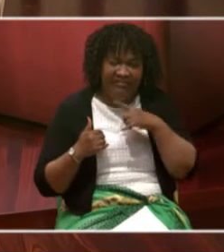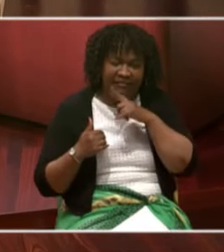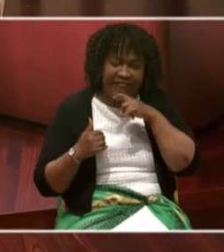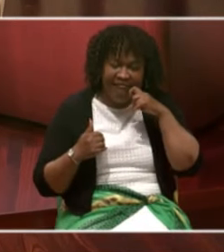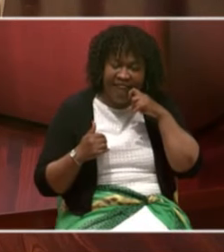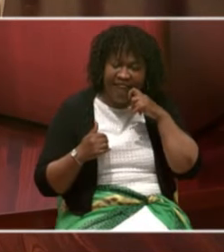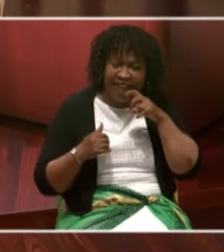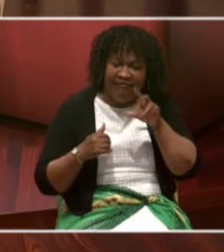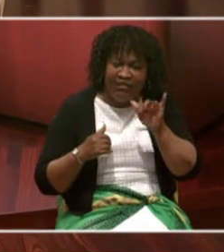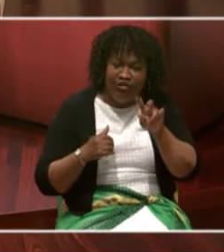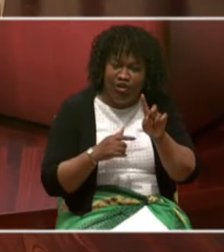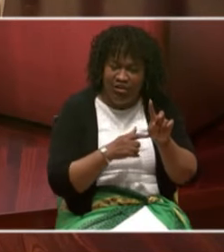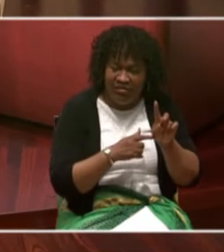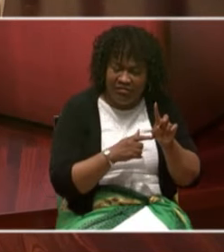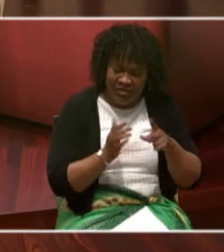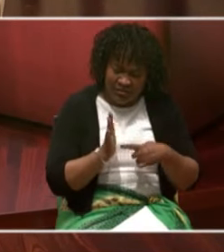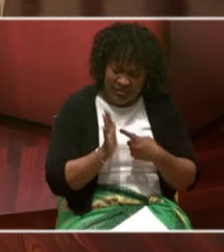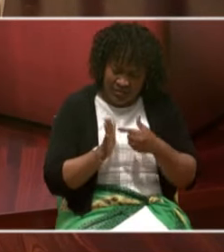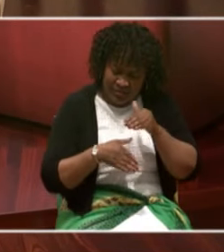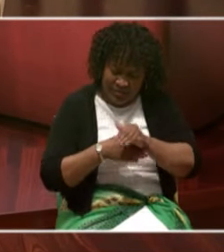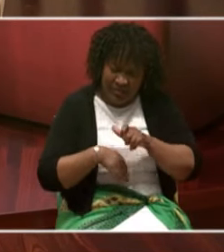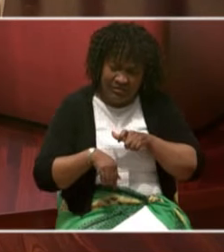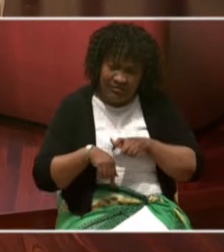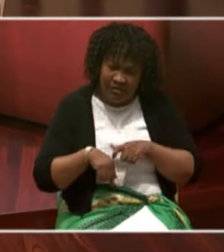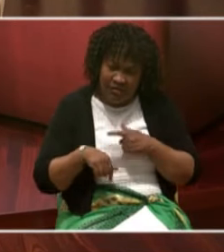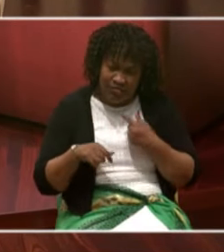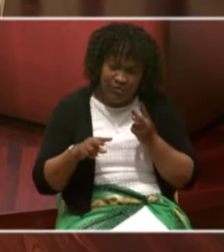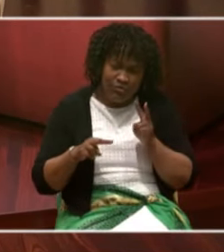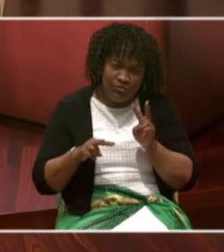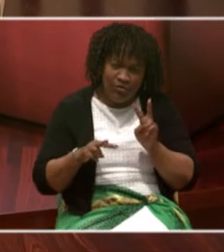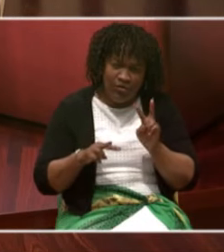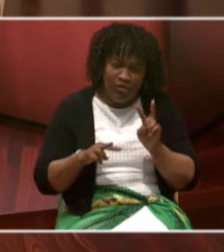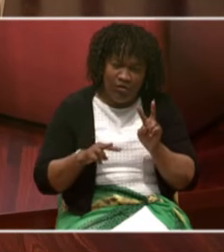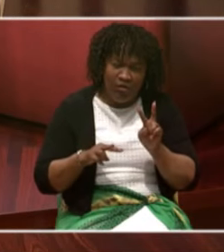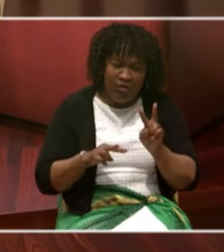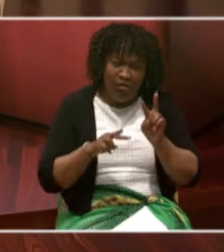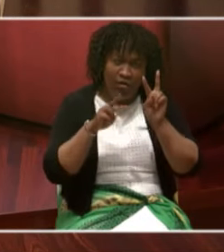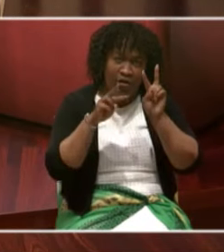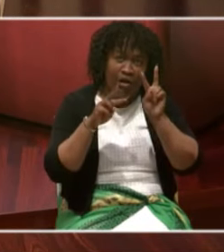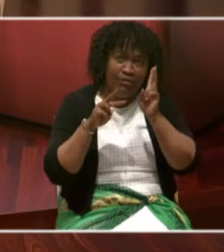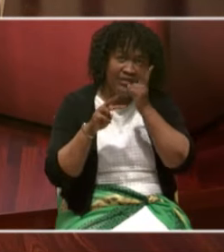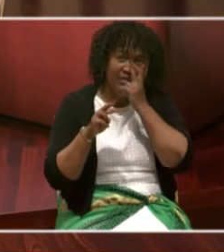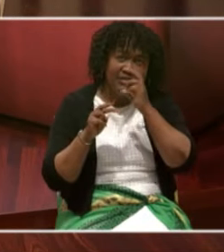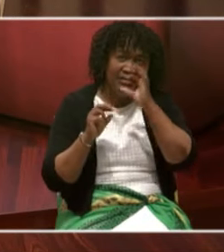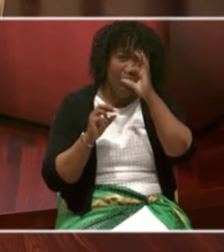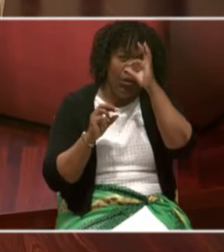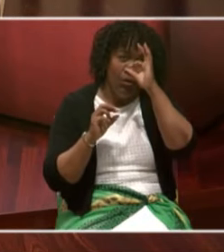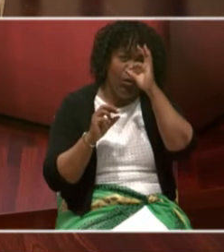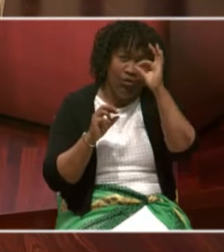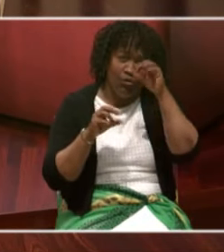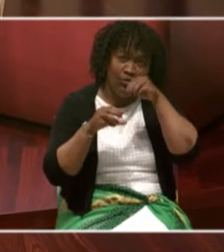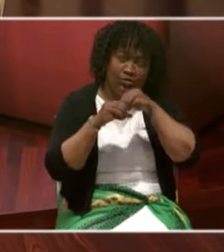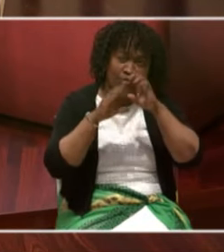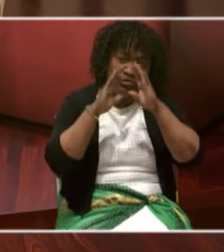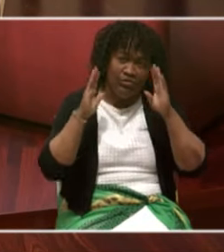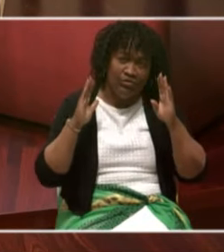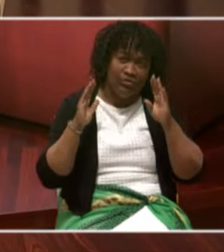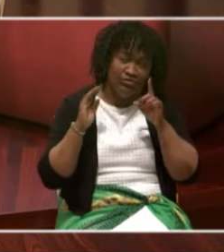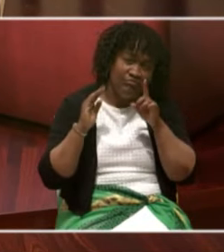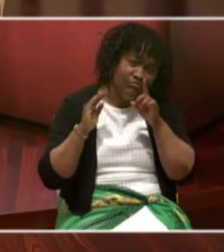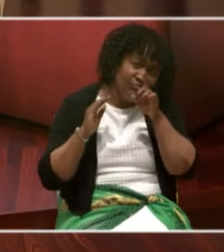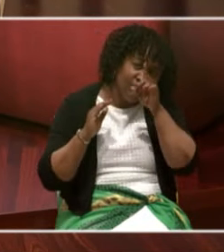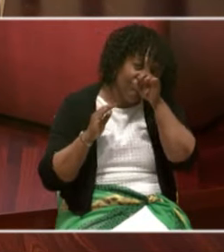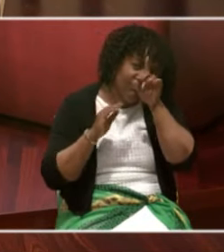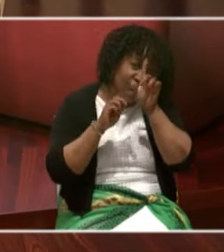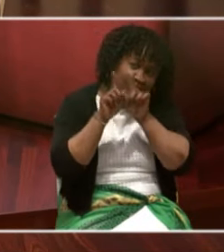I think, yes. Yes, sir. Do we have two microphones? Yes, sir. Why don't you? Congressman Lewis, first, thank you for that